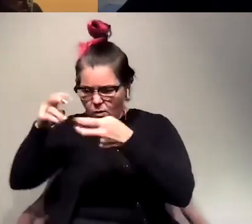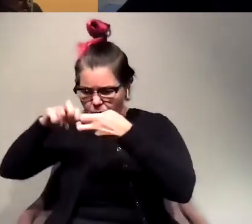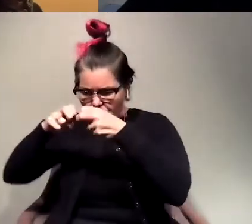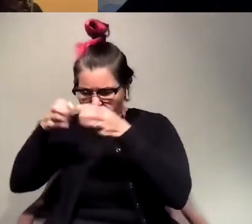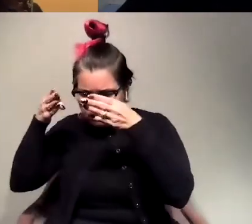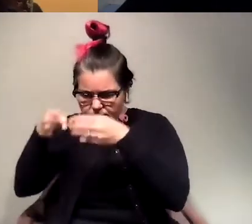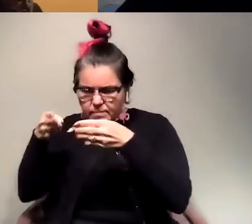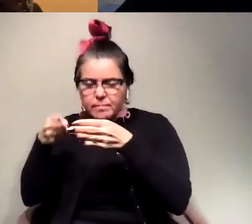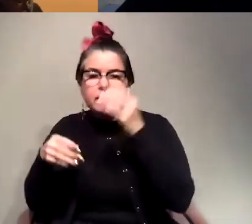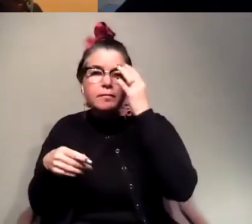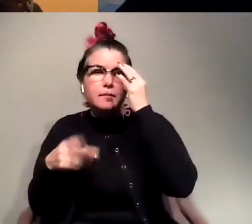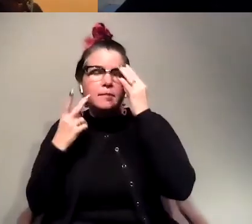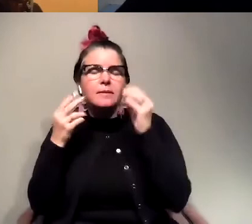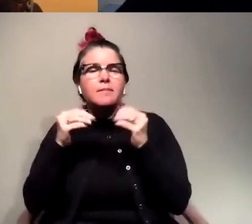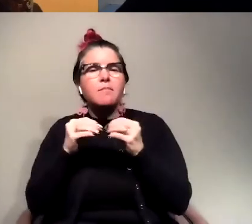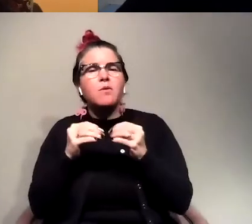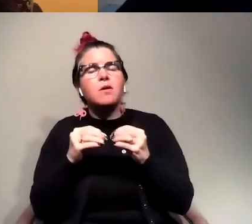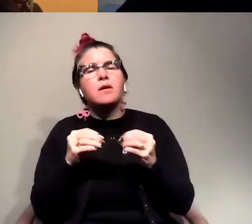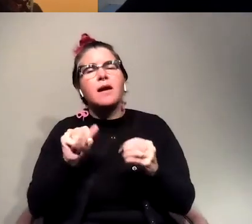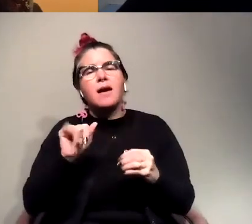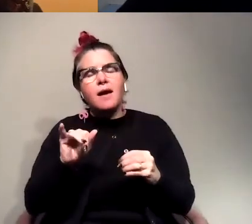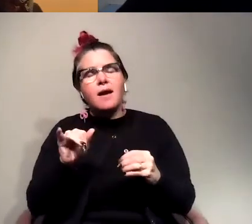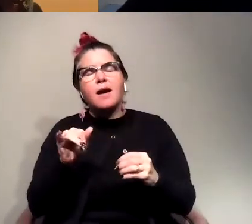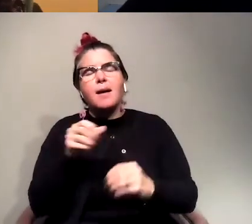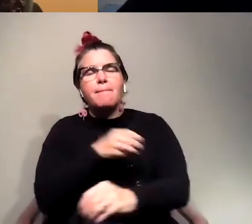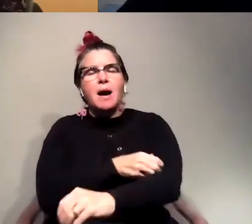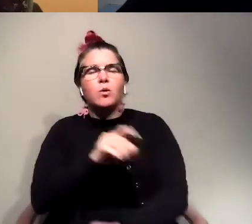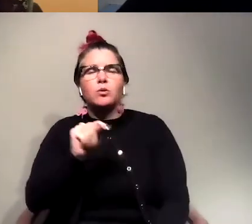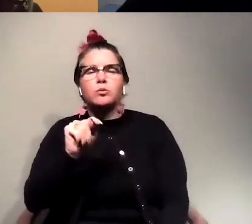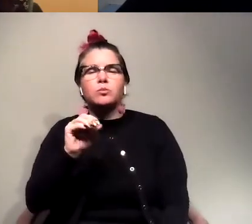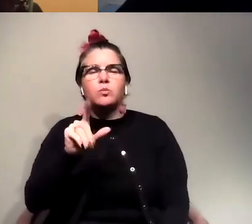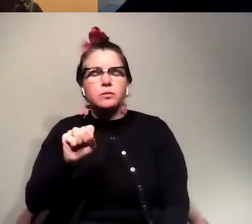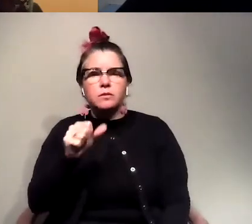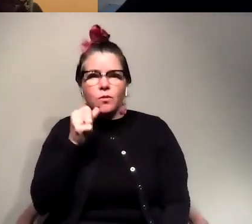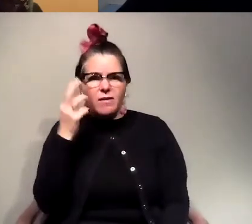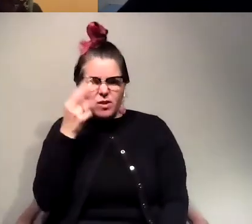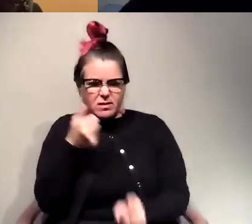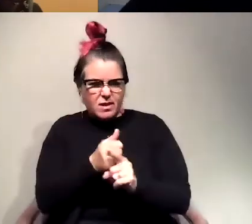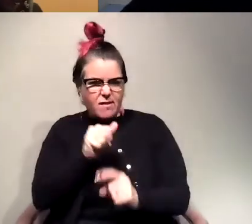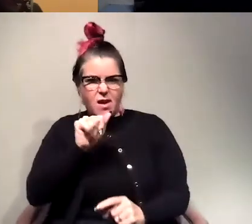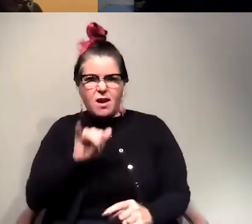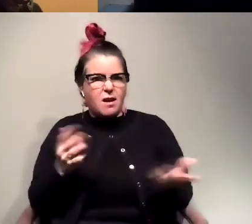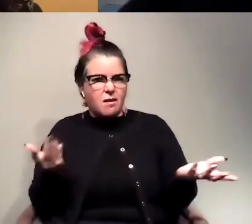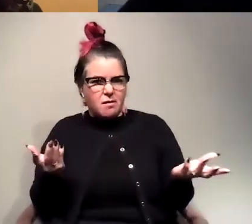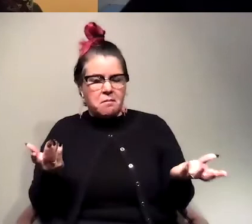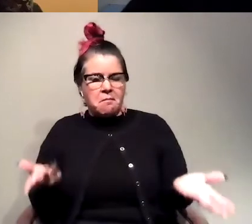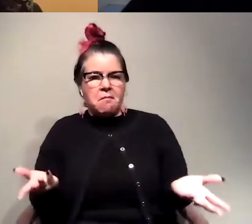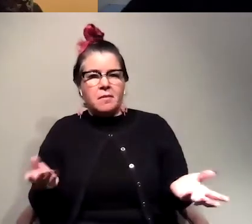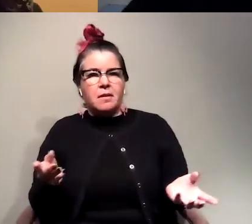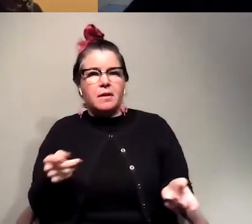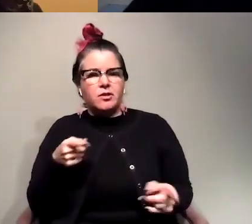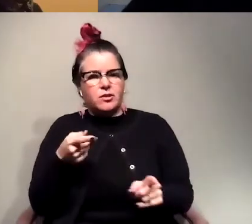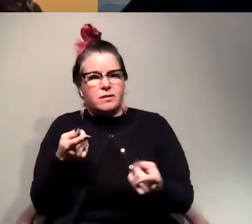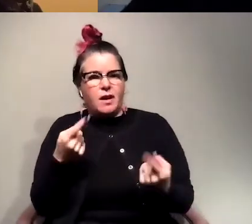see a lot more of these kind of AI powered tools that we may not even realize are AI because they just kind of work.